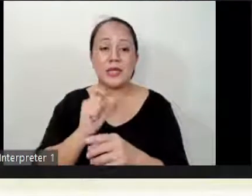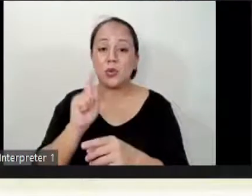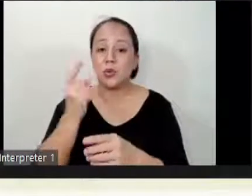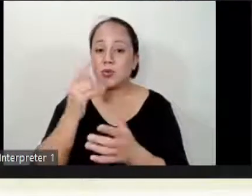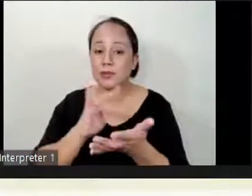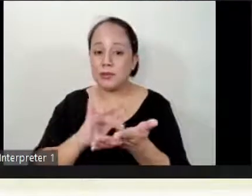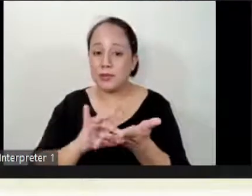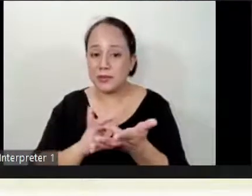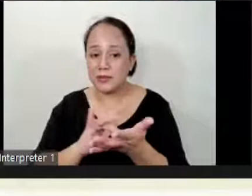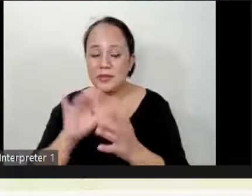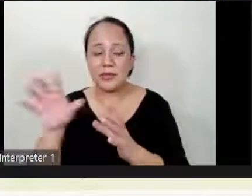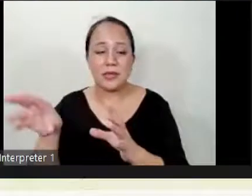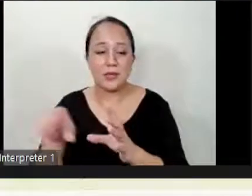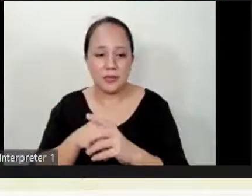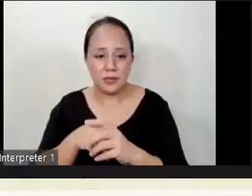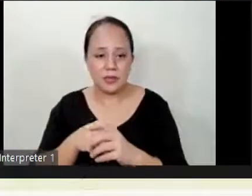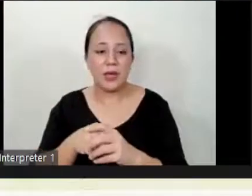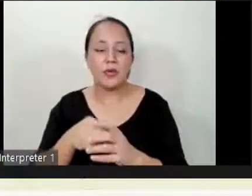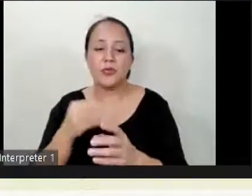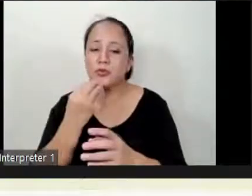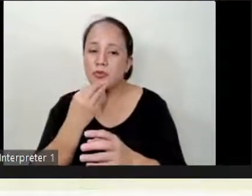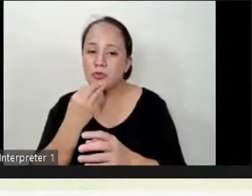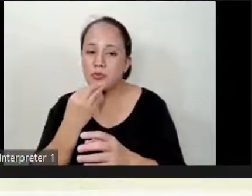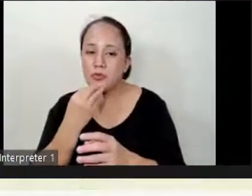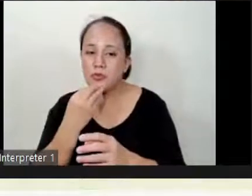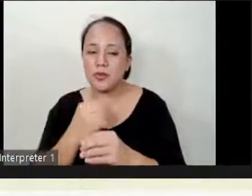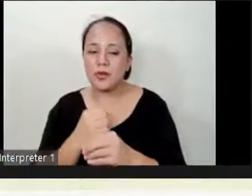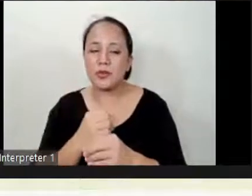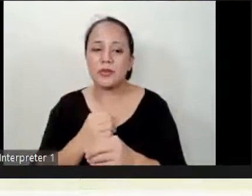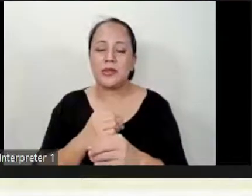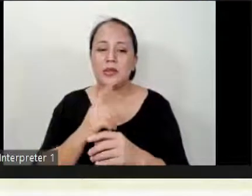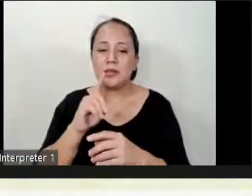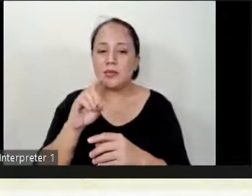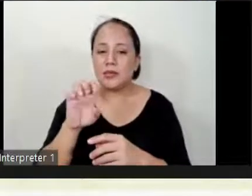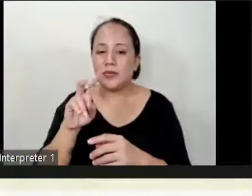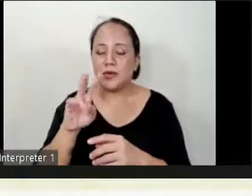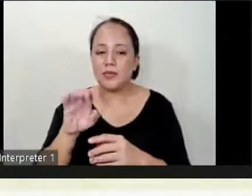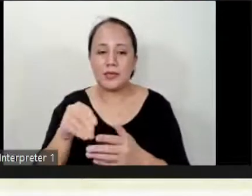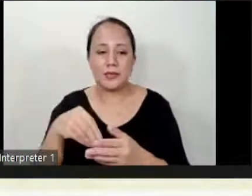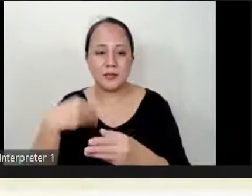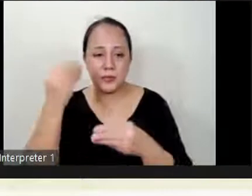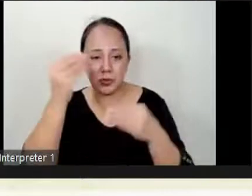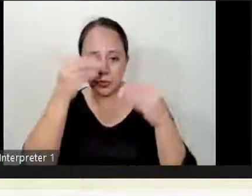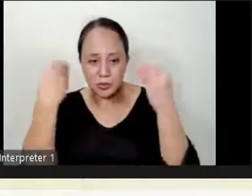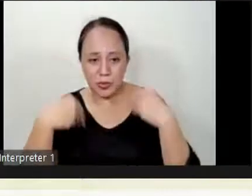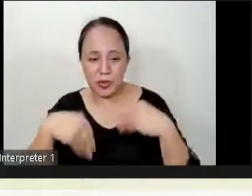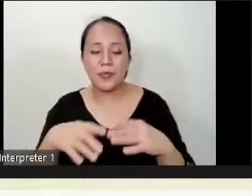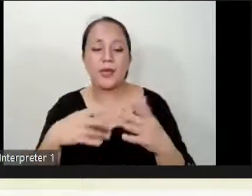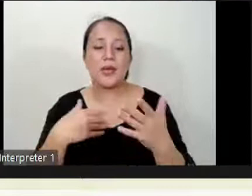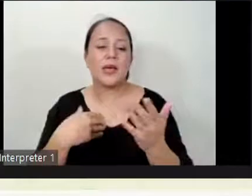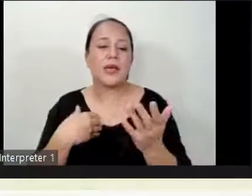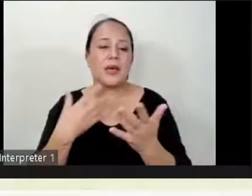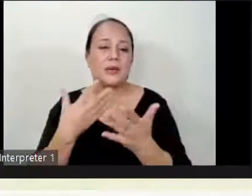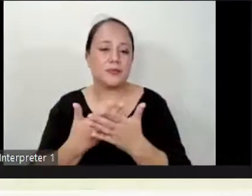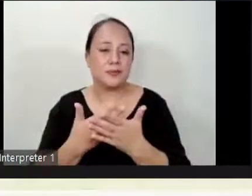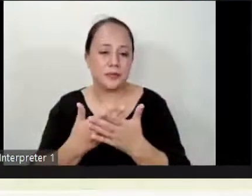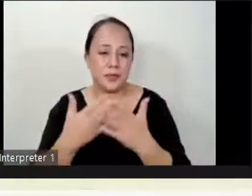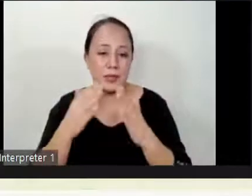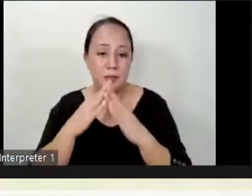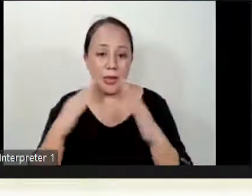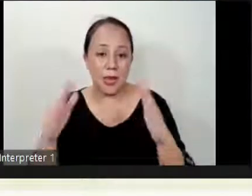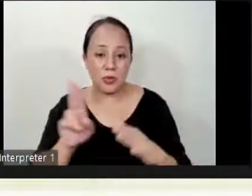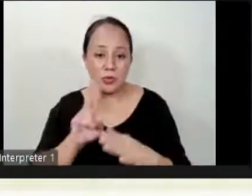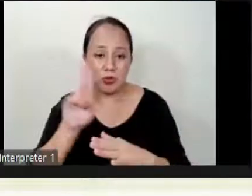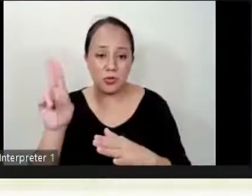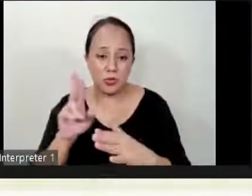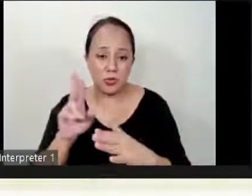but food, medical devices, cosmetics, and household hazardous substances.